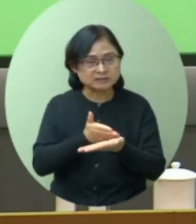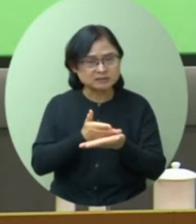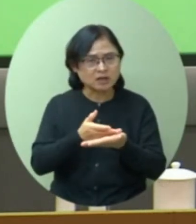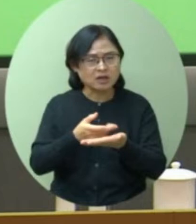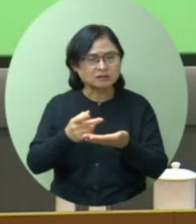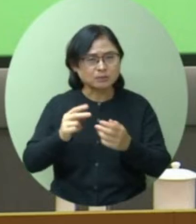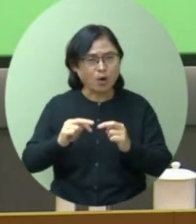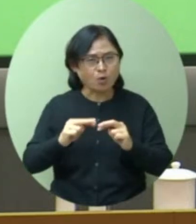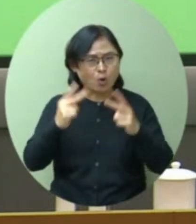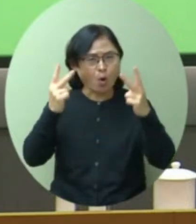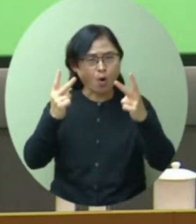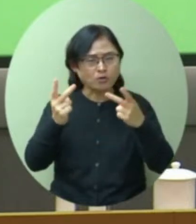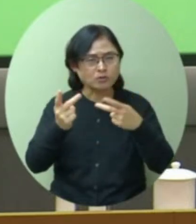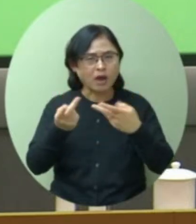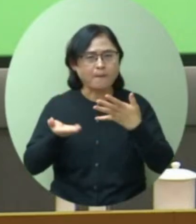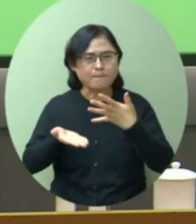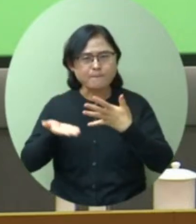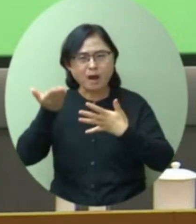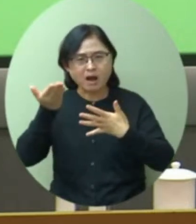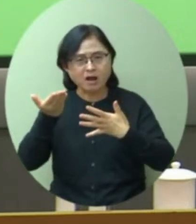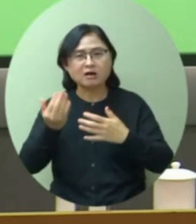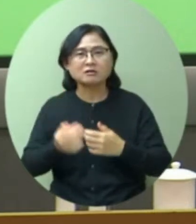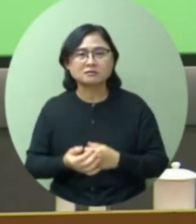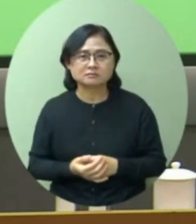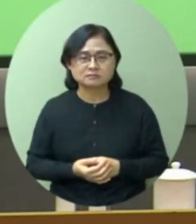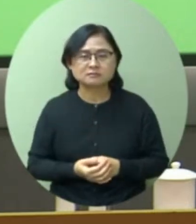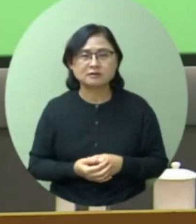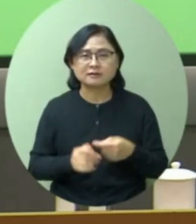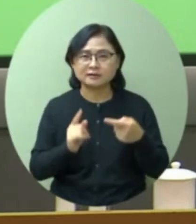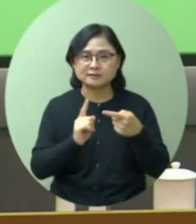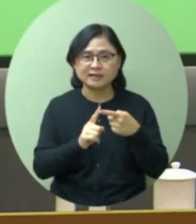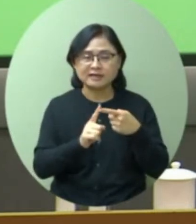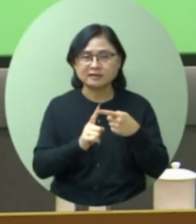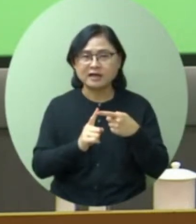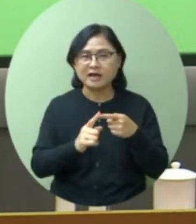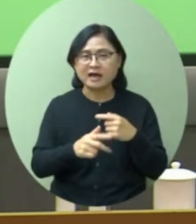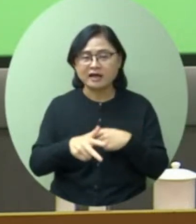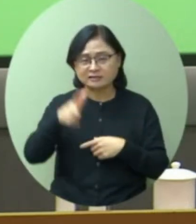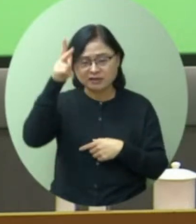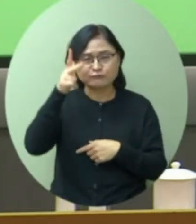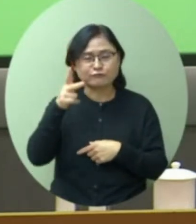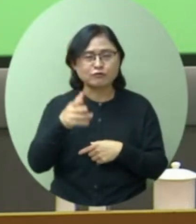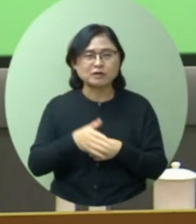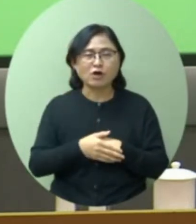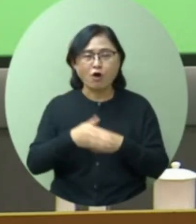If you face difficulties, then you need to